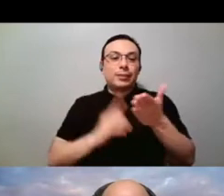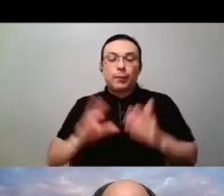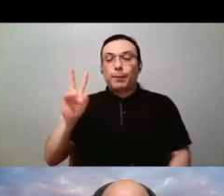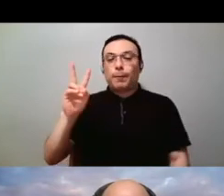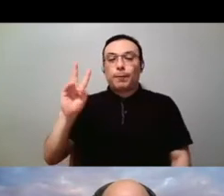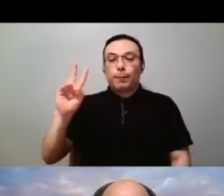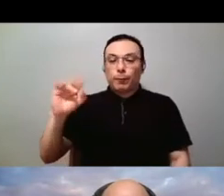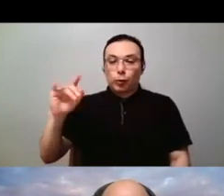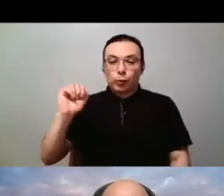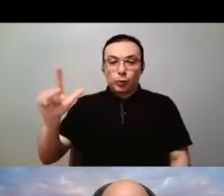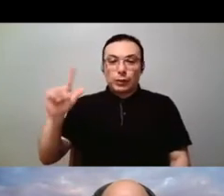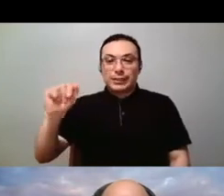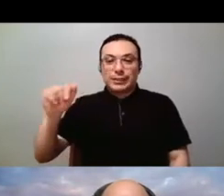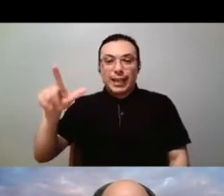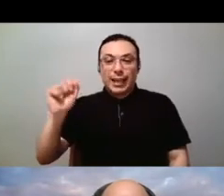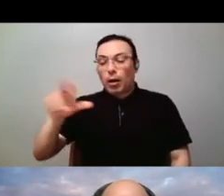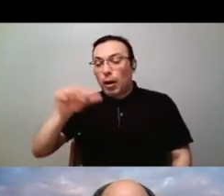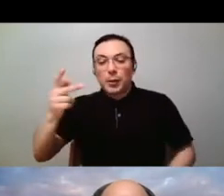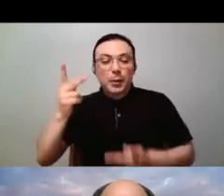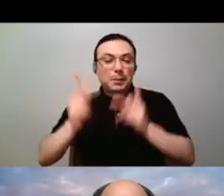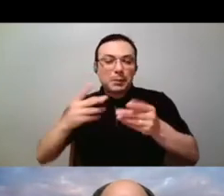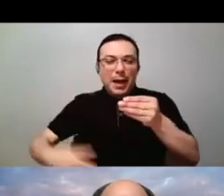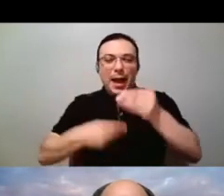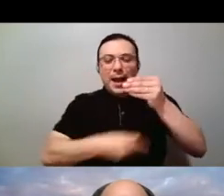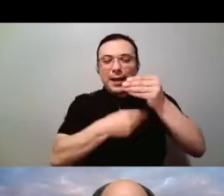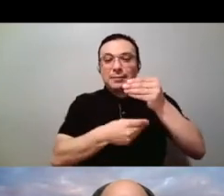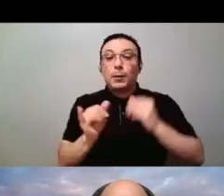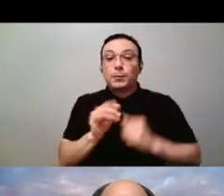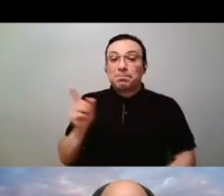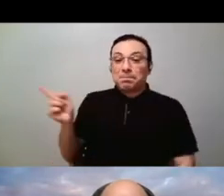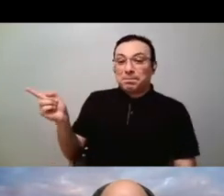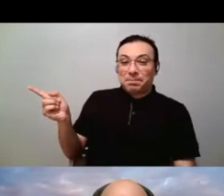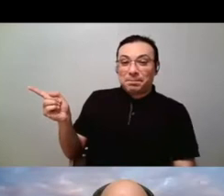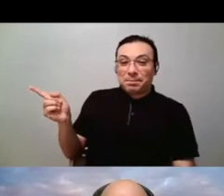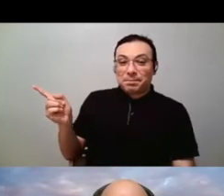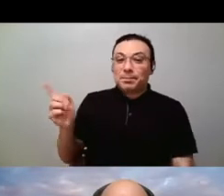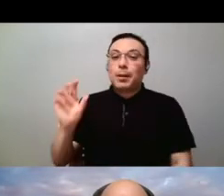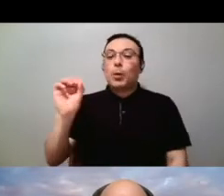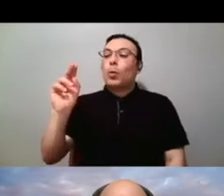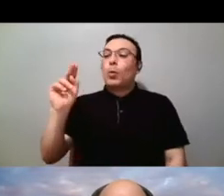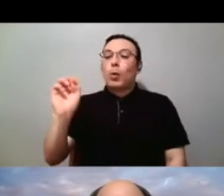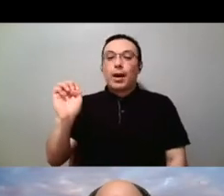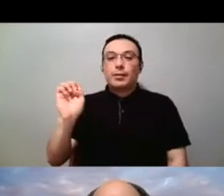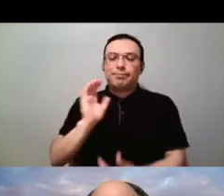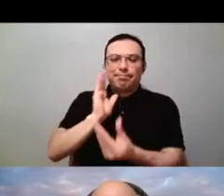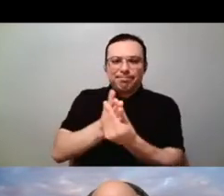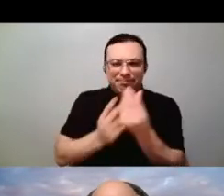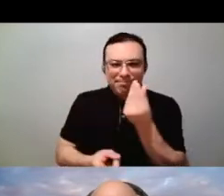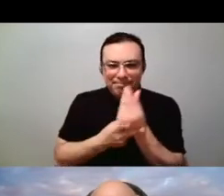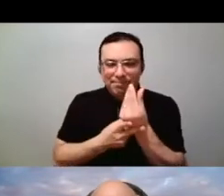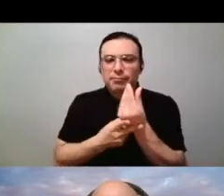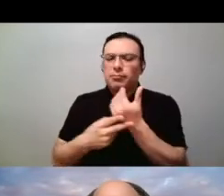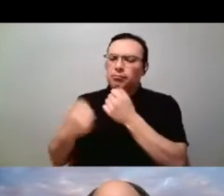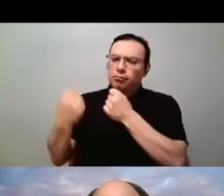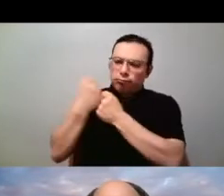contributors, and the One Archive Foundation for so much strategy, solidarity, and